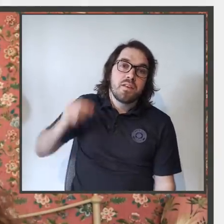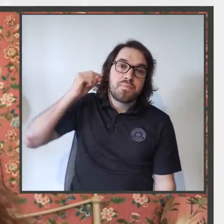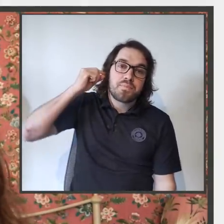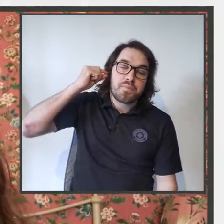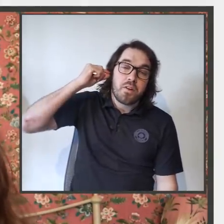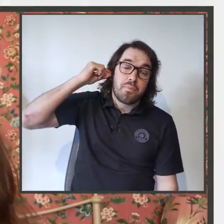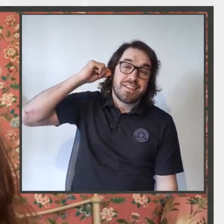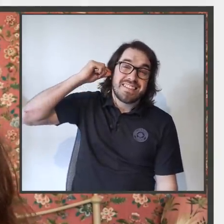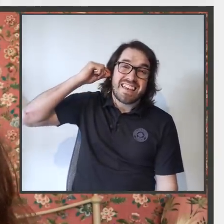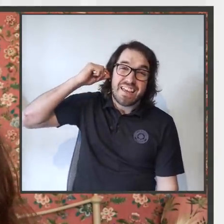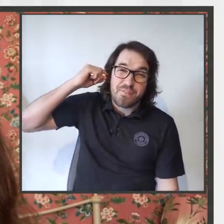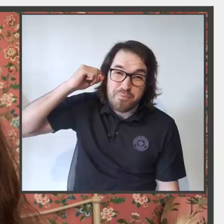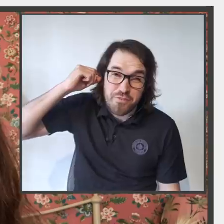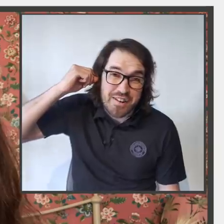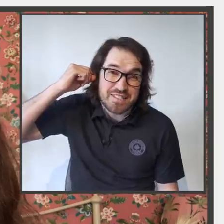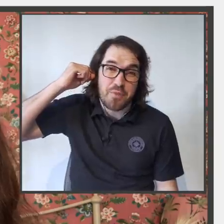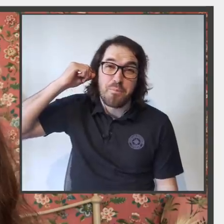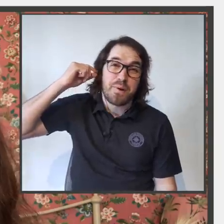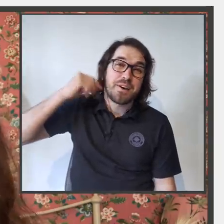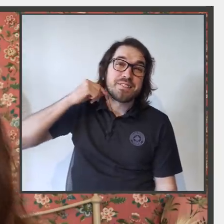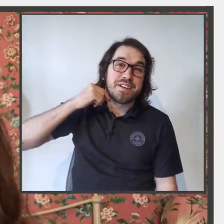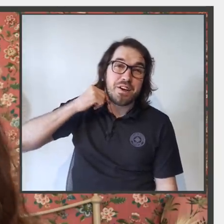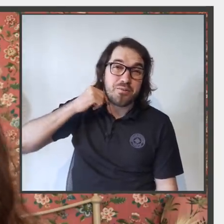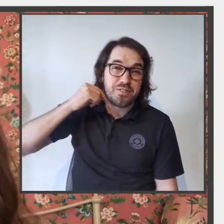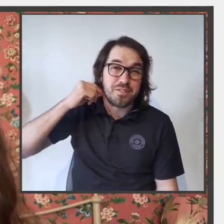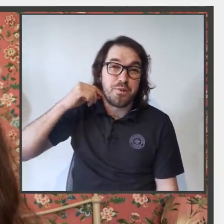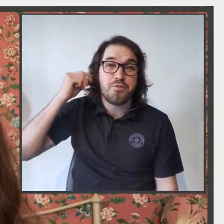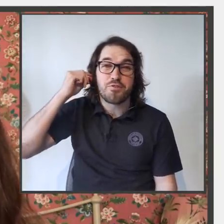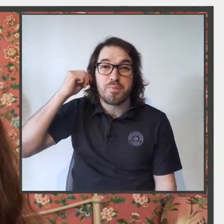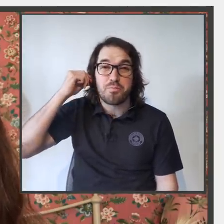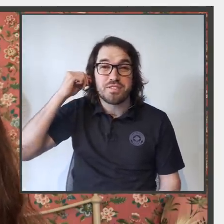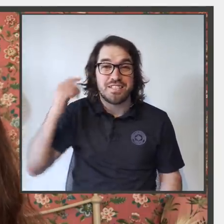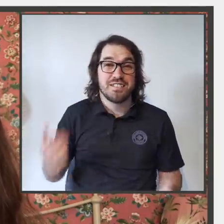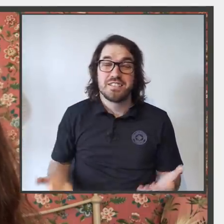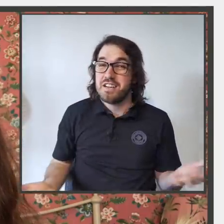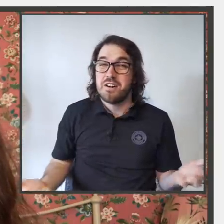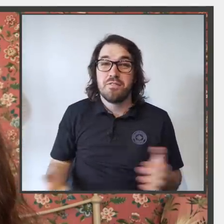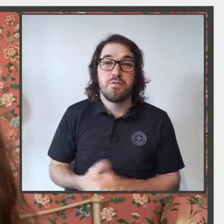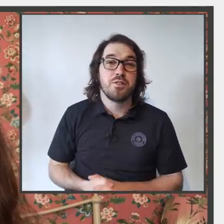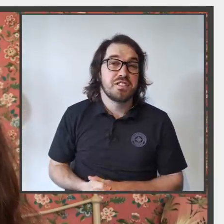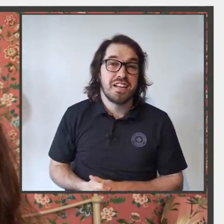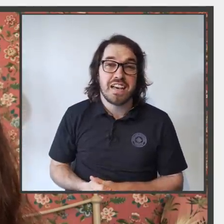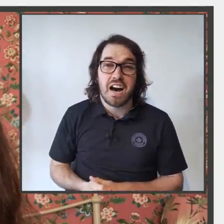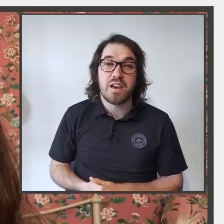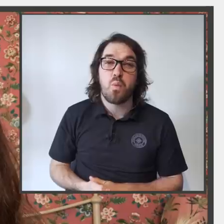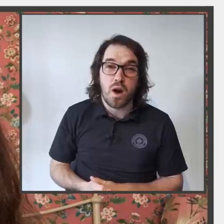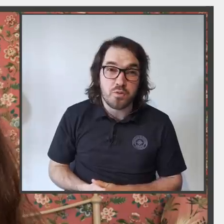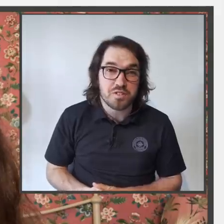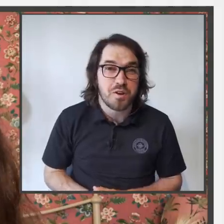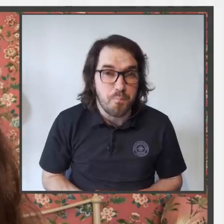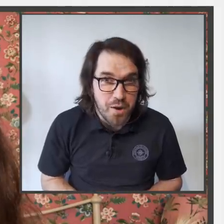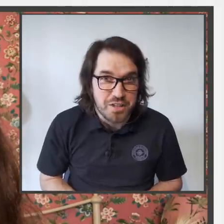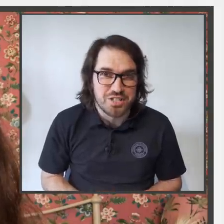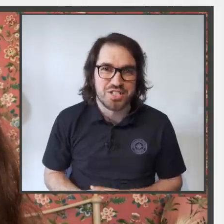you say? Well, I'm going to say, Catherine, I'm a very stubborn person. I don't want to move from my position. So unfortunately, I